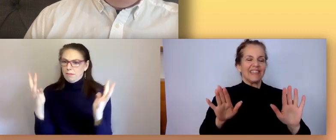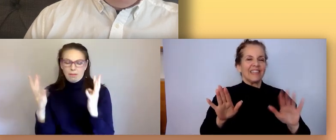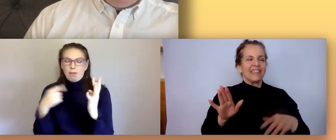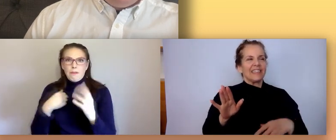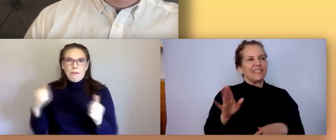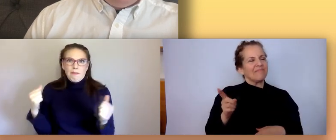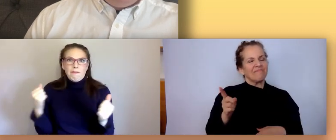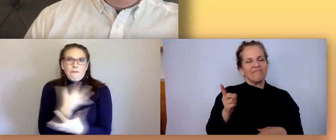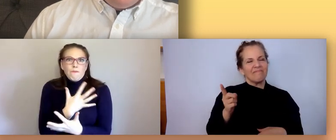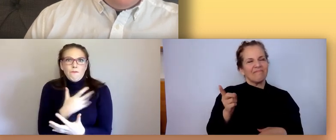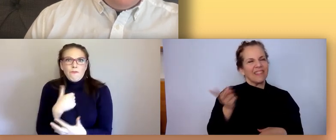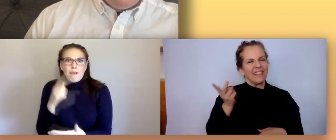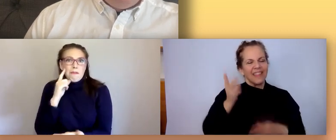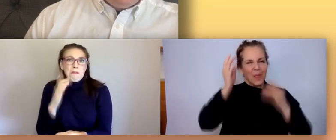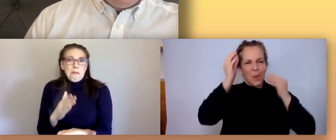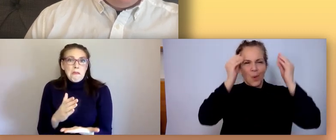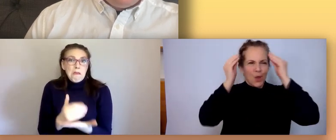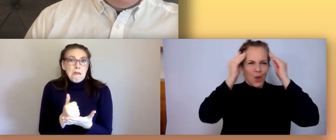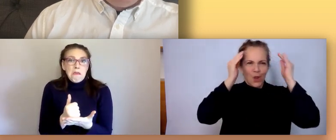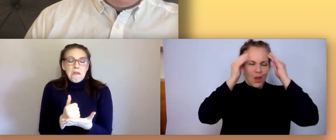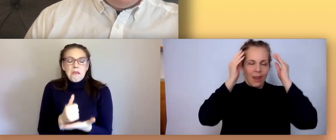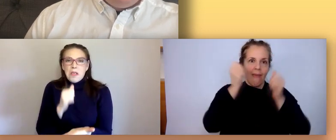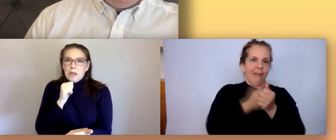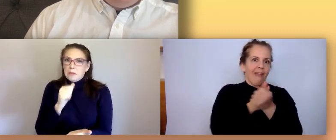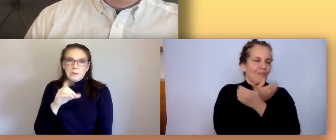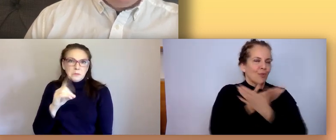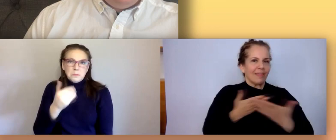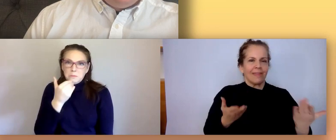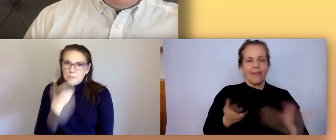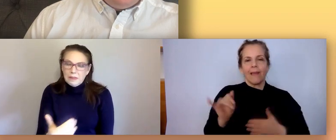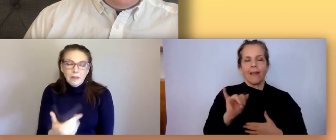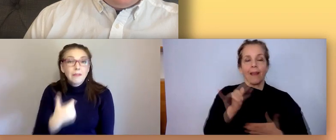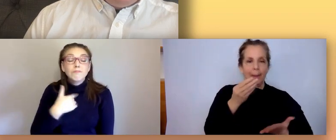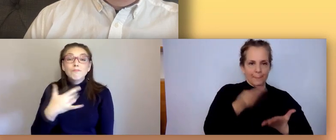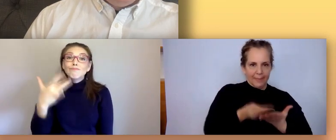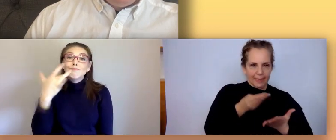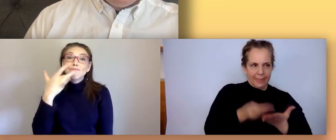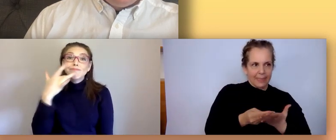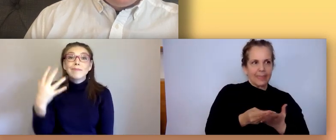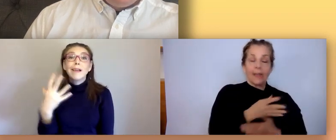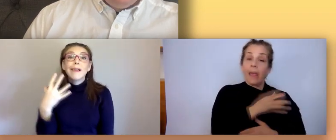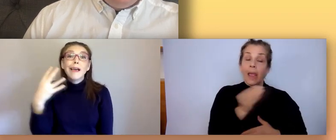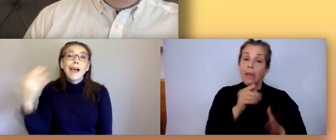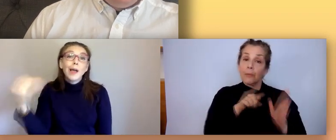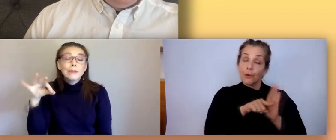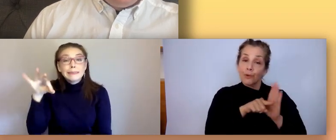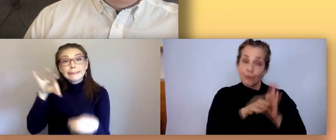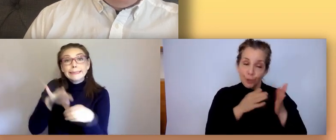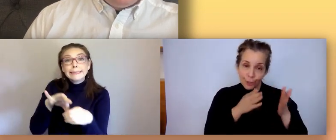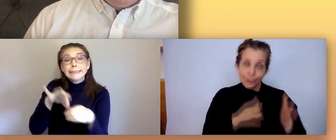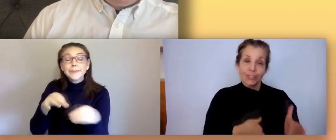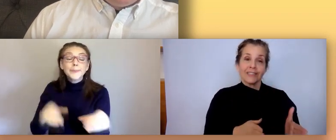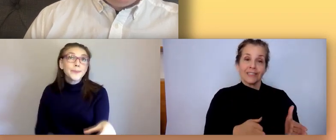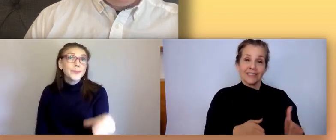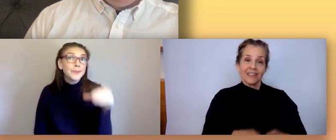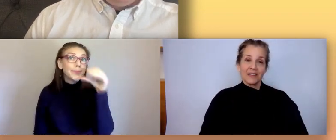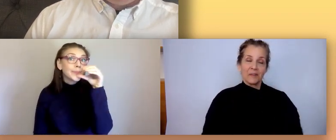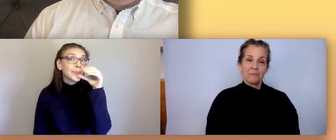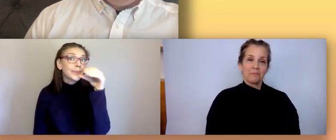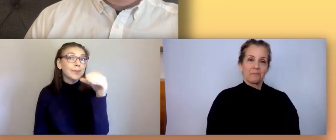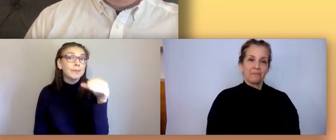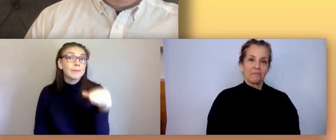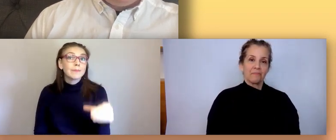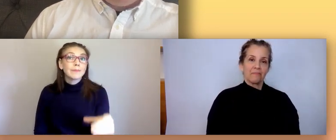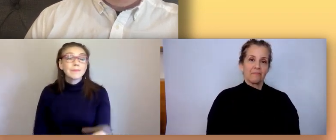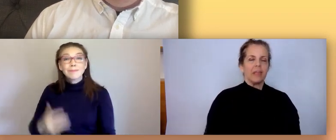but they I don't do worry well in about crowds. everything I'd rather be like money outside and or murderers. drinking Last